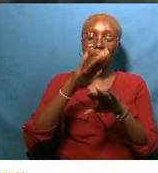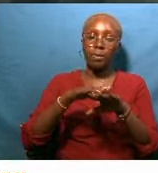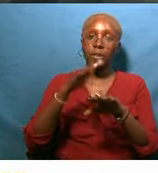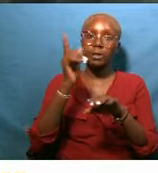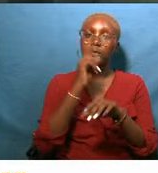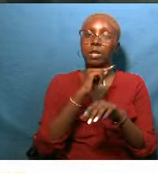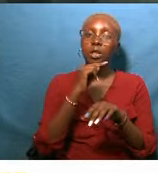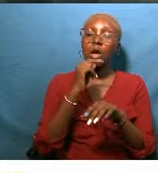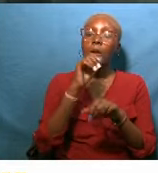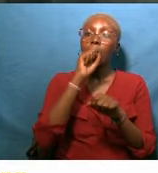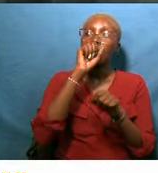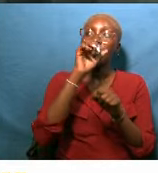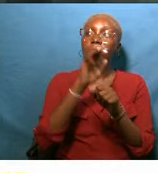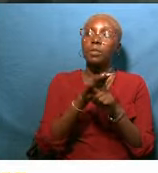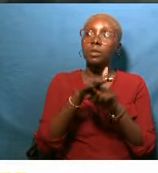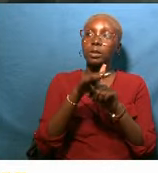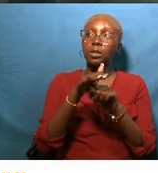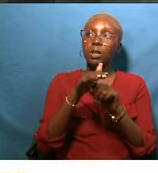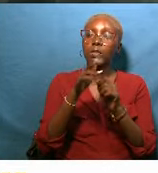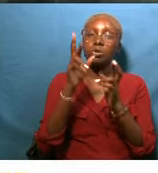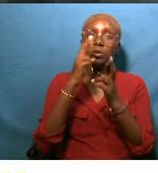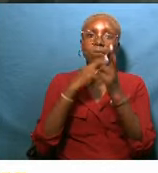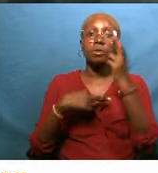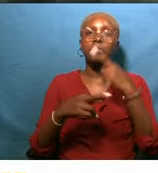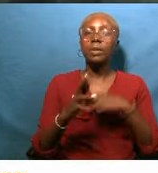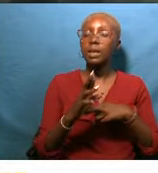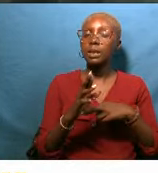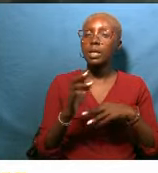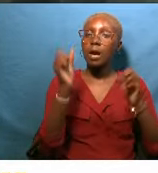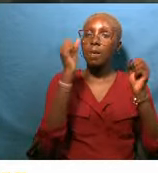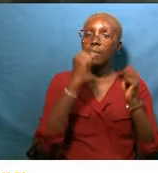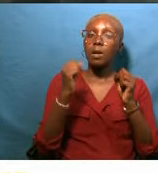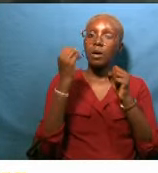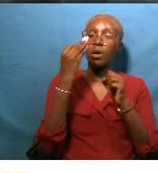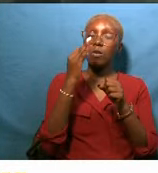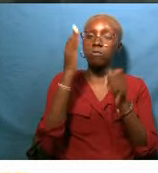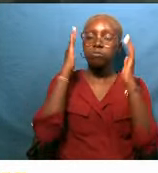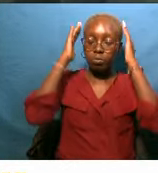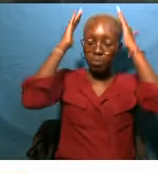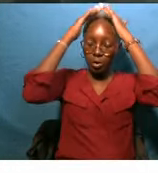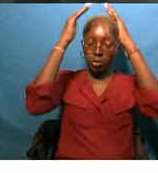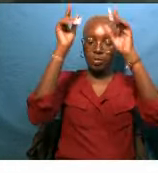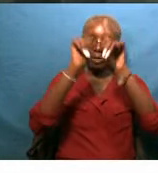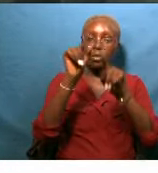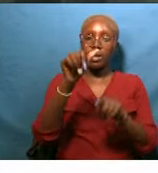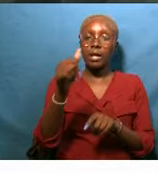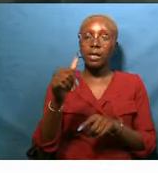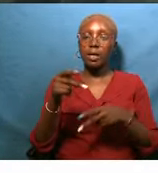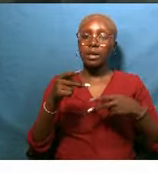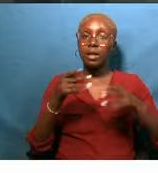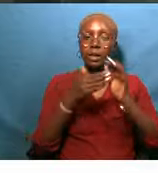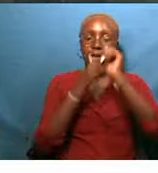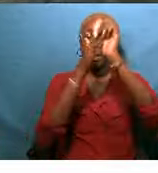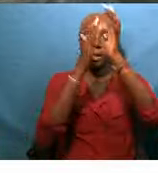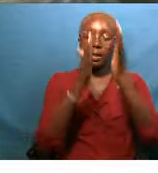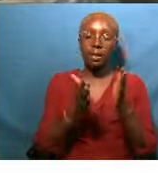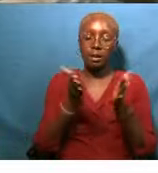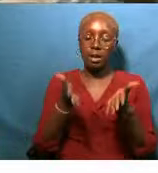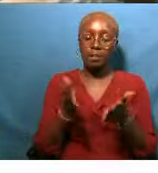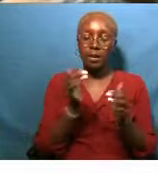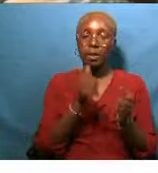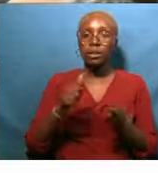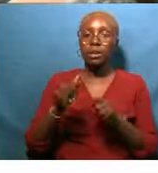to uphold the authority of the Bishop of All Saints Cathedral Diocese and his successors in all legal and